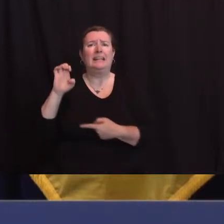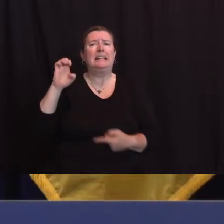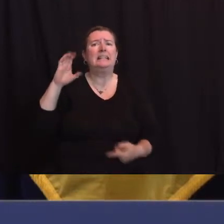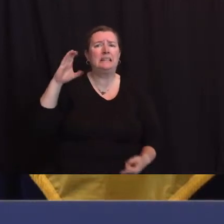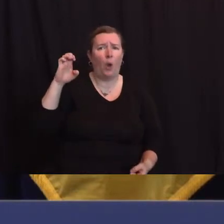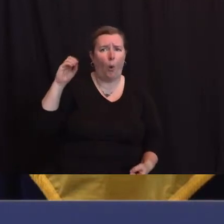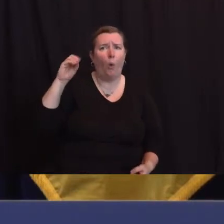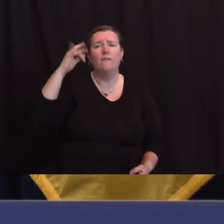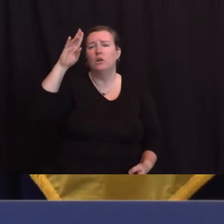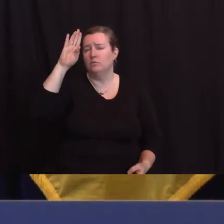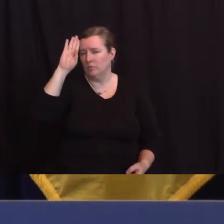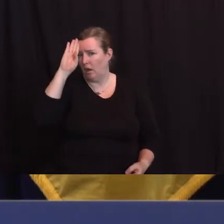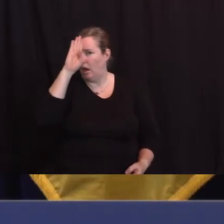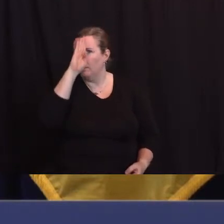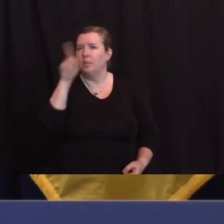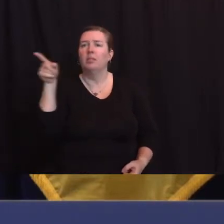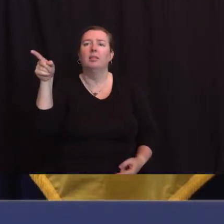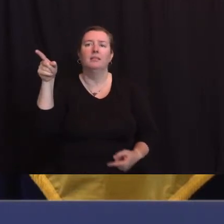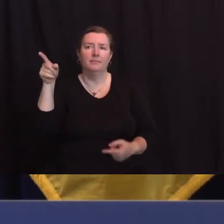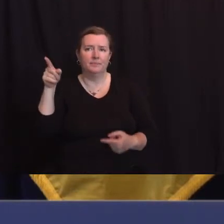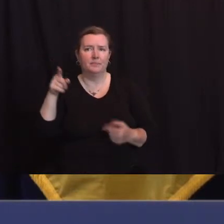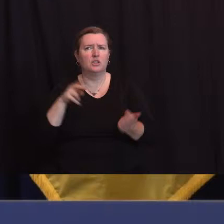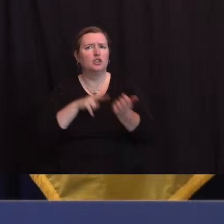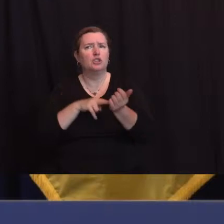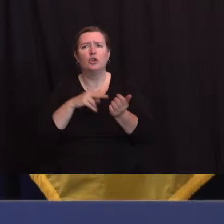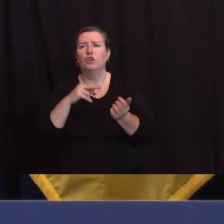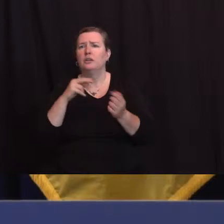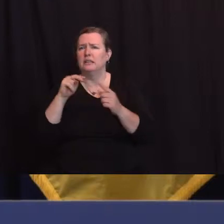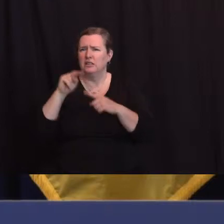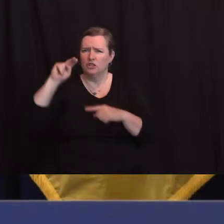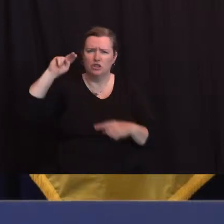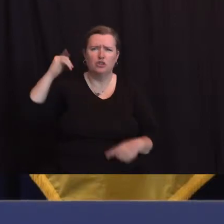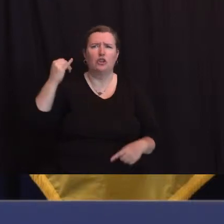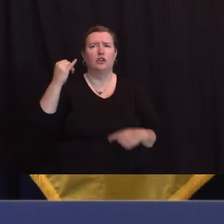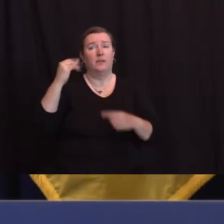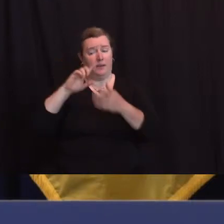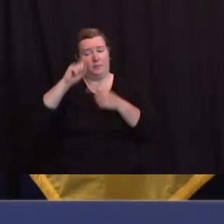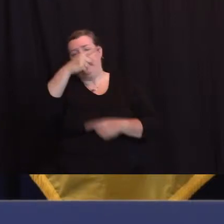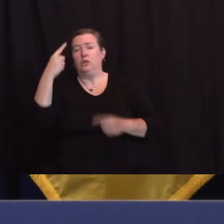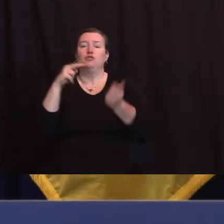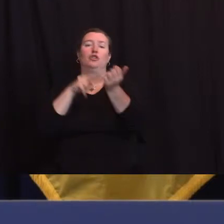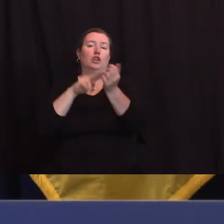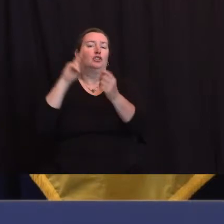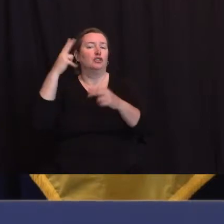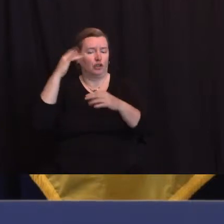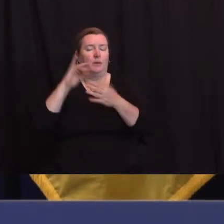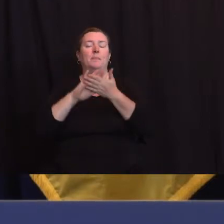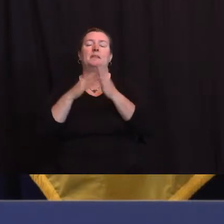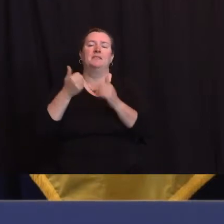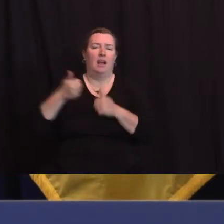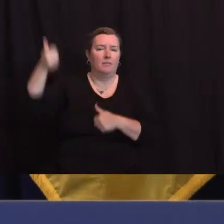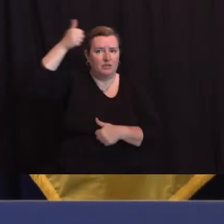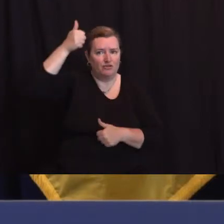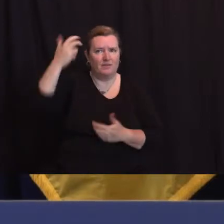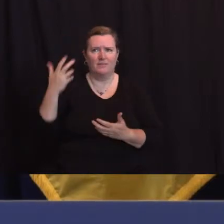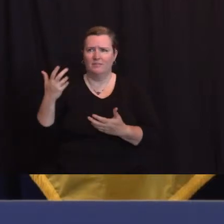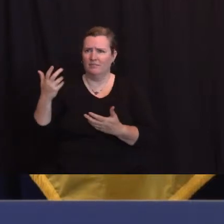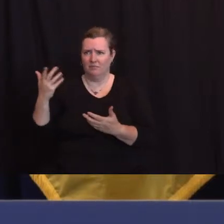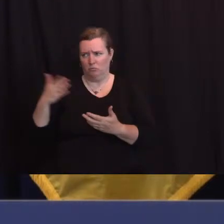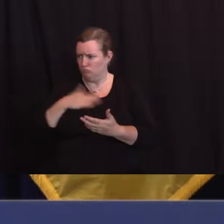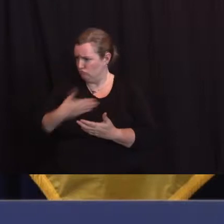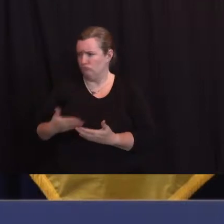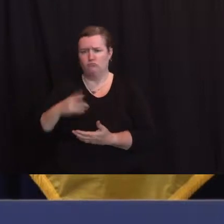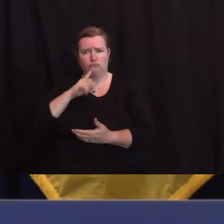we also know, the only nurse in the history of the state to serve as commissioner, Judy immediately answered the call to go